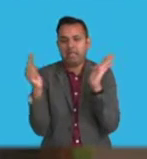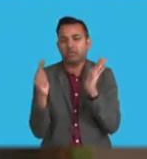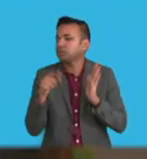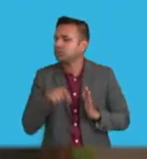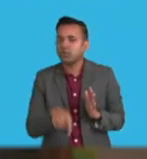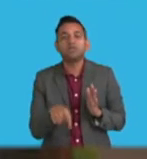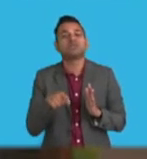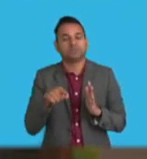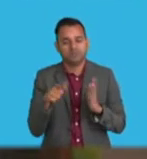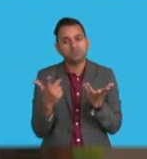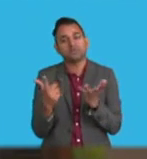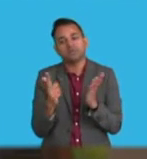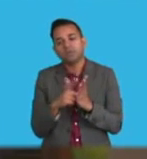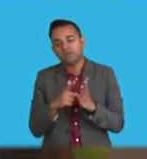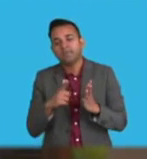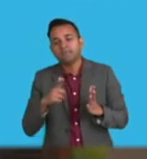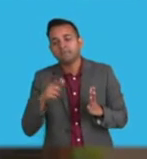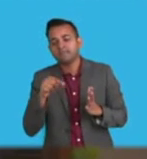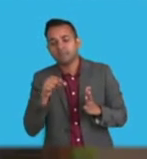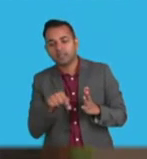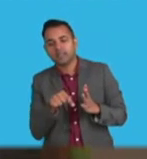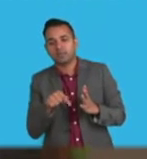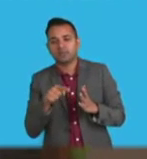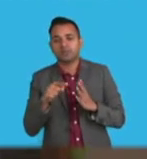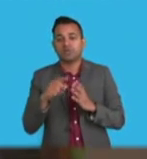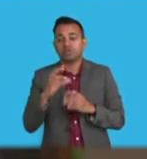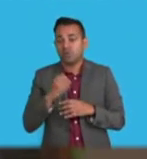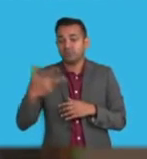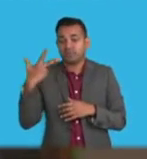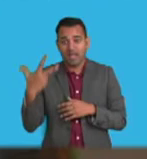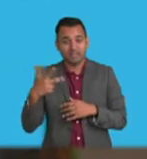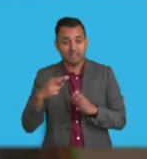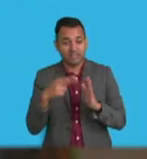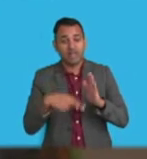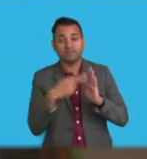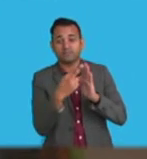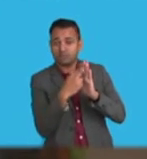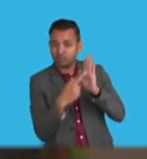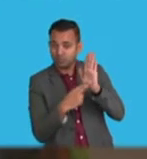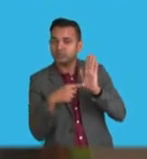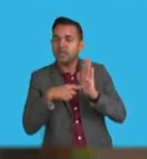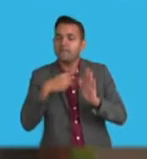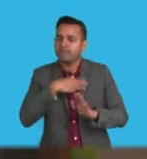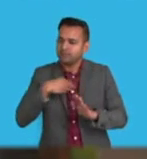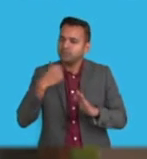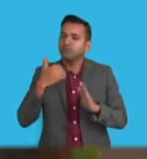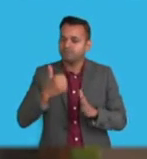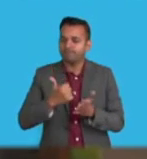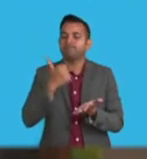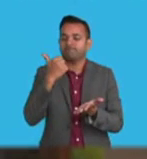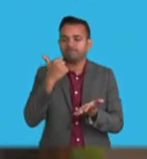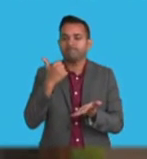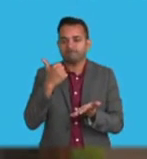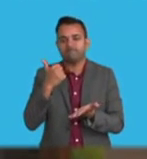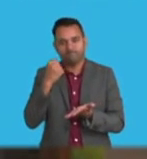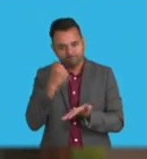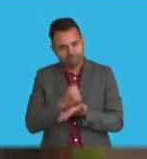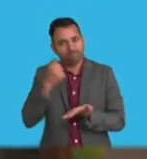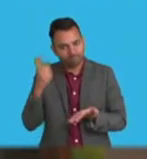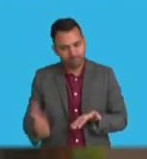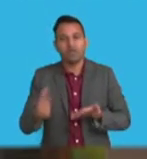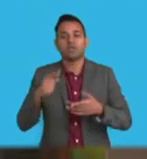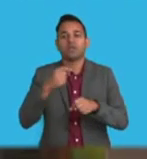Agency Regulations of 2008, the Ministry provides authorization to companies who intend to operate an employment